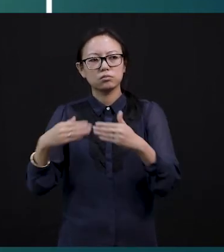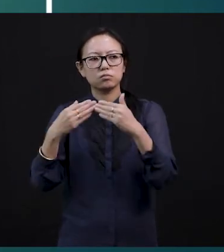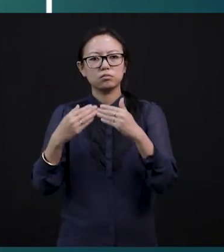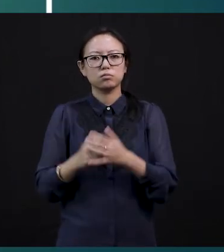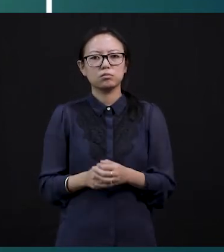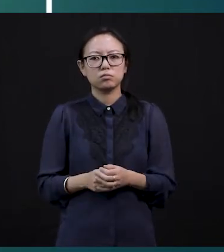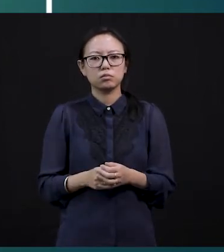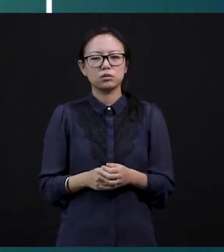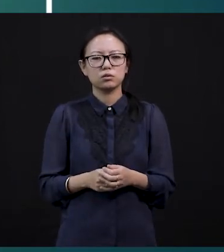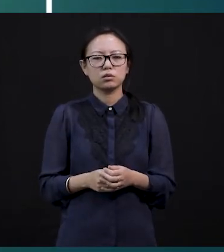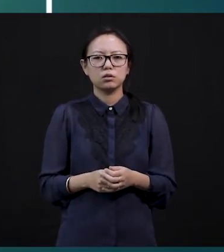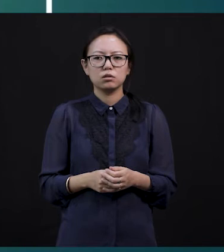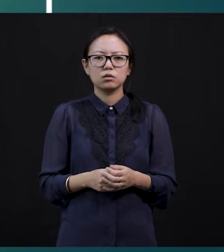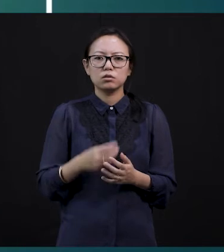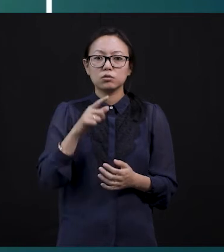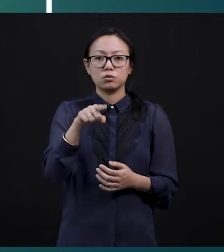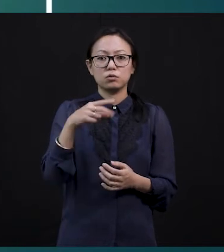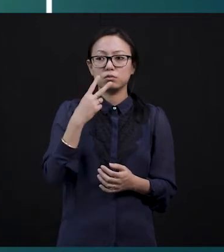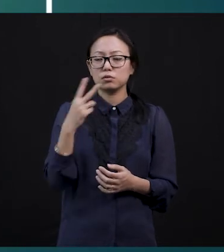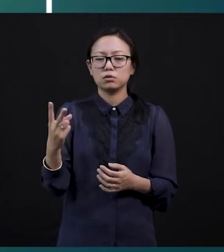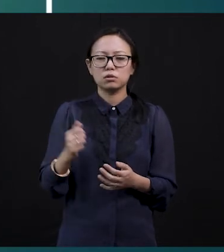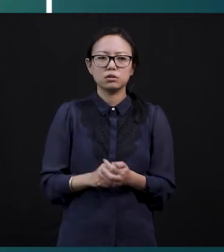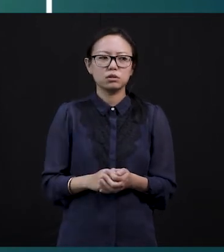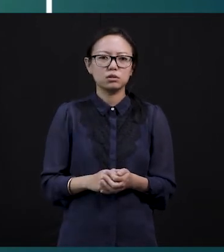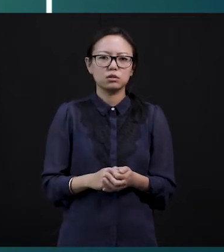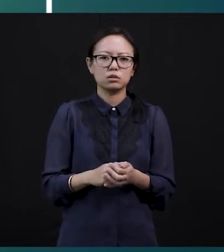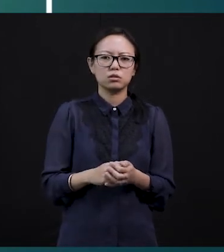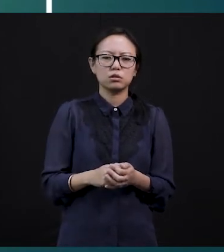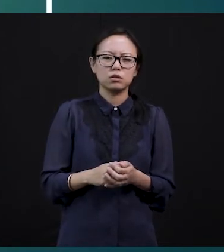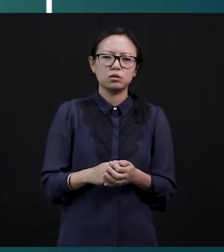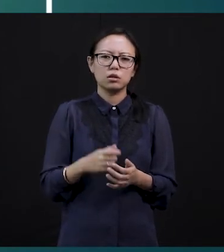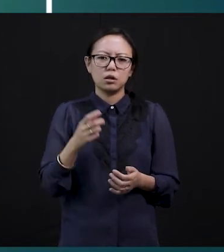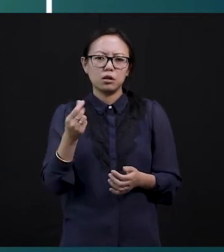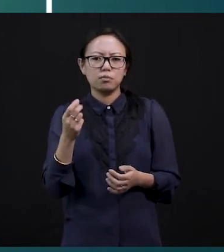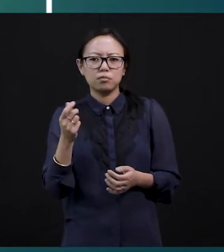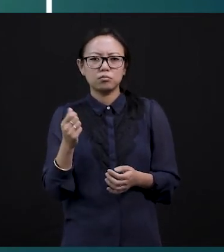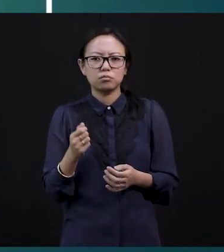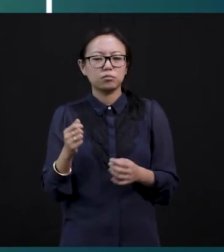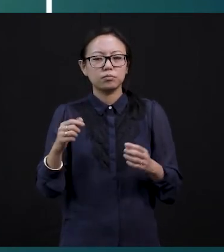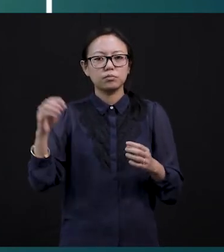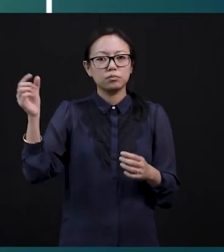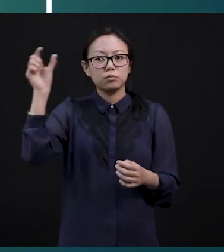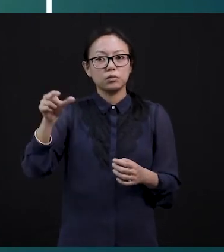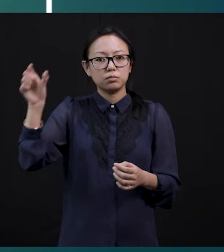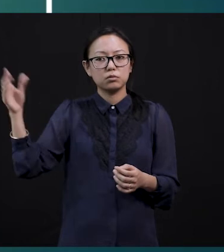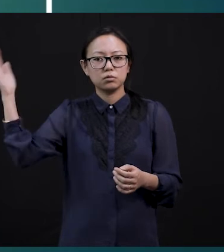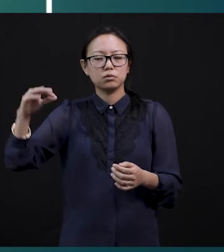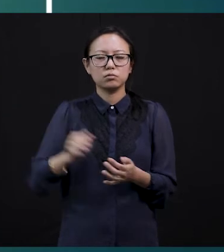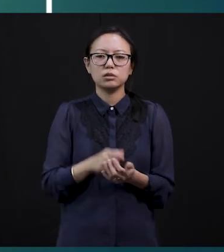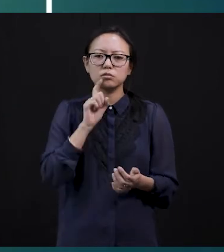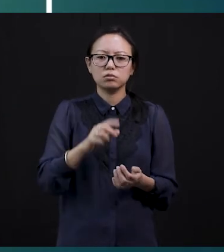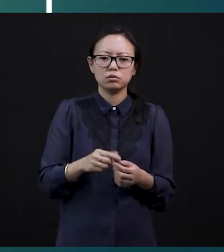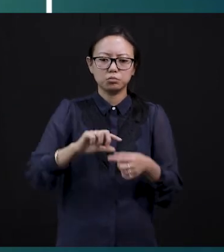this medicine is good, doctor, this medicine is good, and we're going to give you in a lesser price. So this is something a wholesaler has to do. So